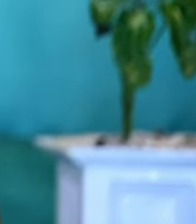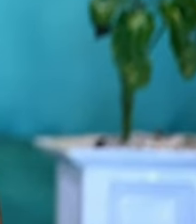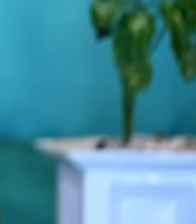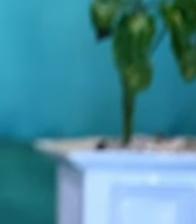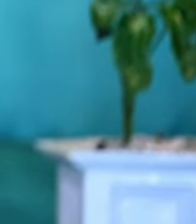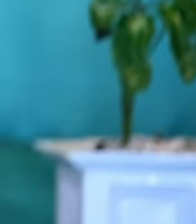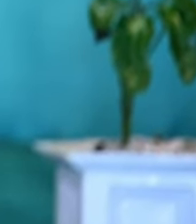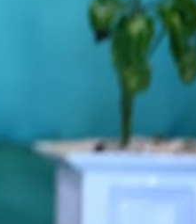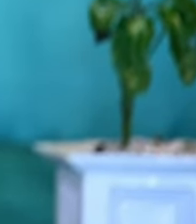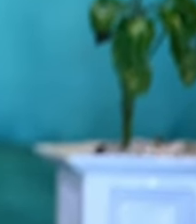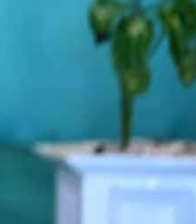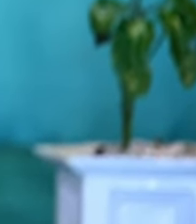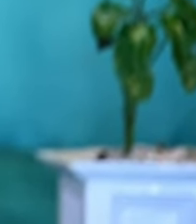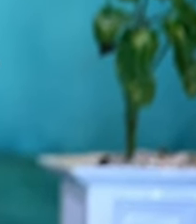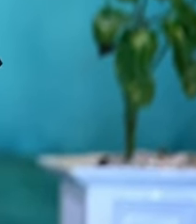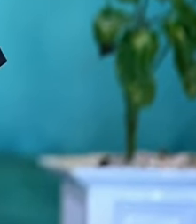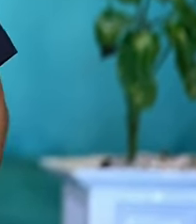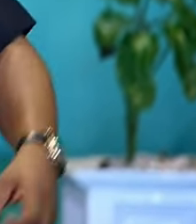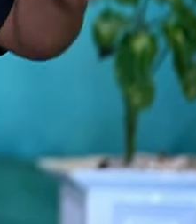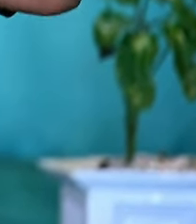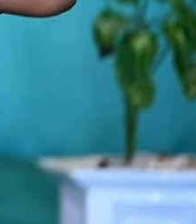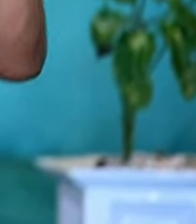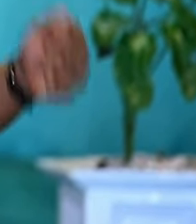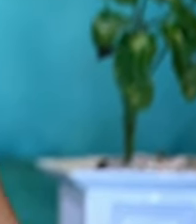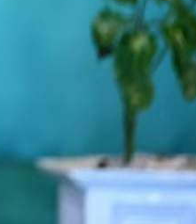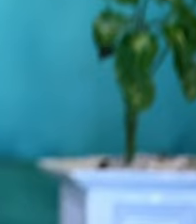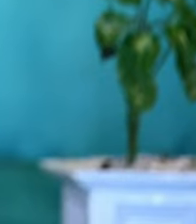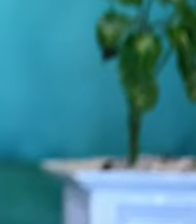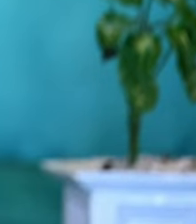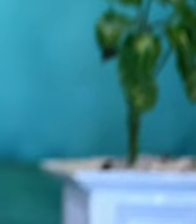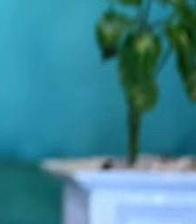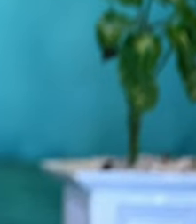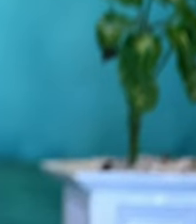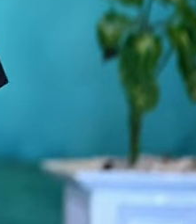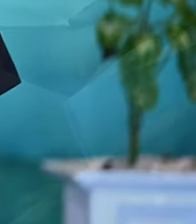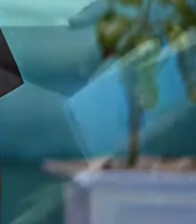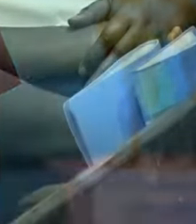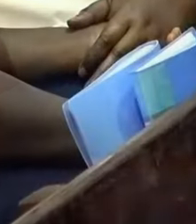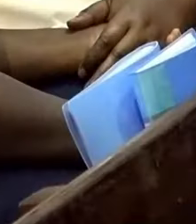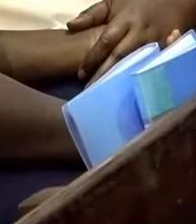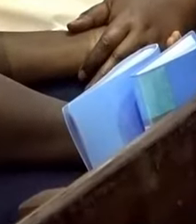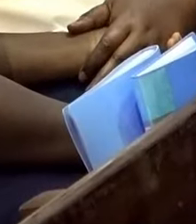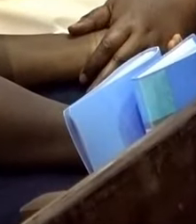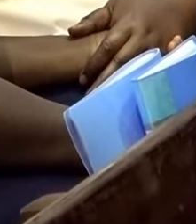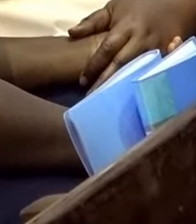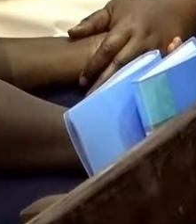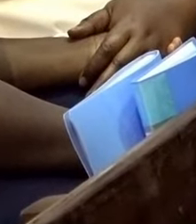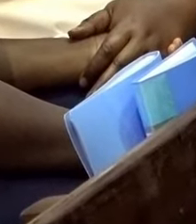may I disconnect from ignorance, connect with knowledge. May I pursue knowledge.